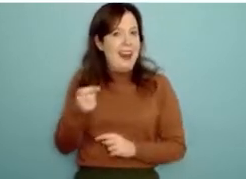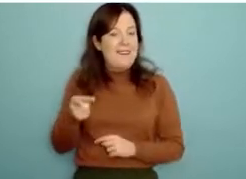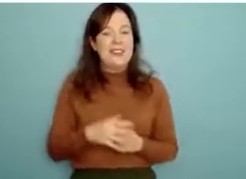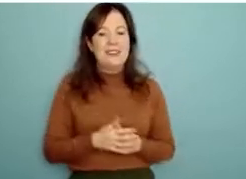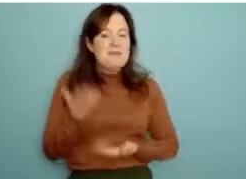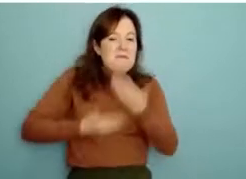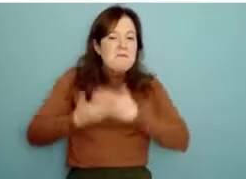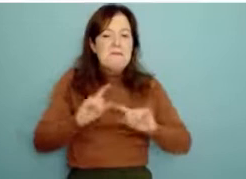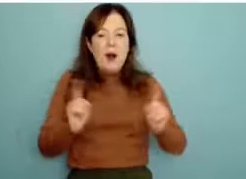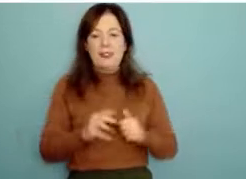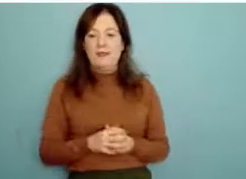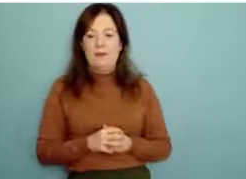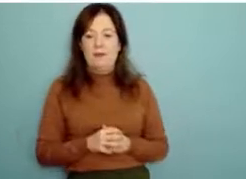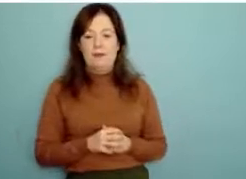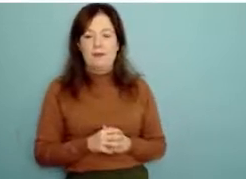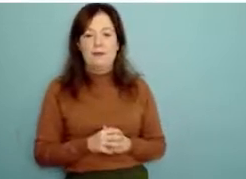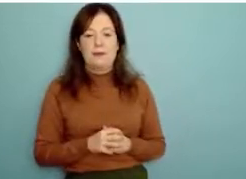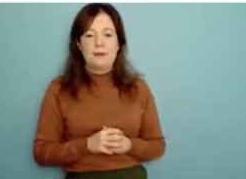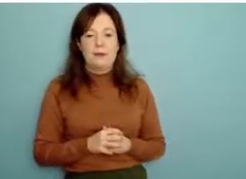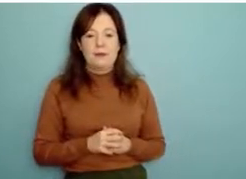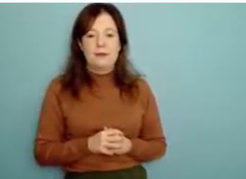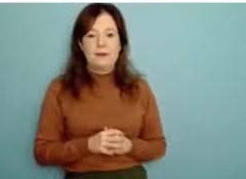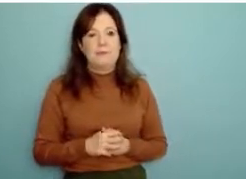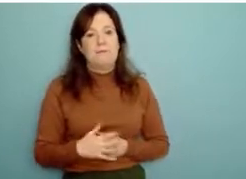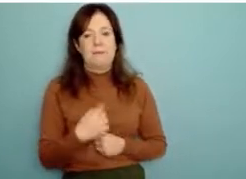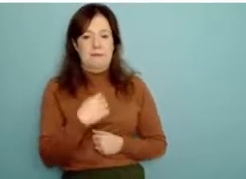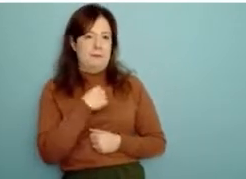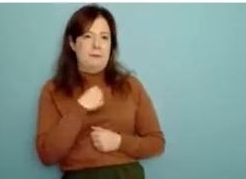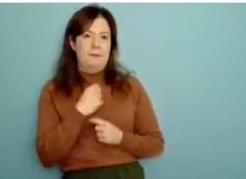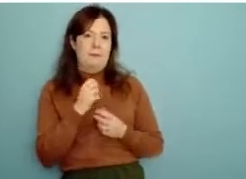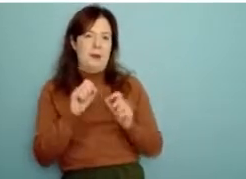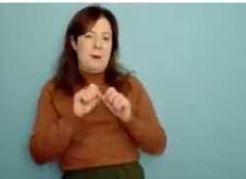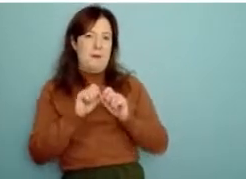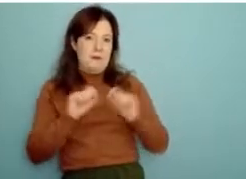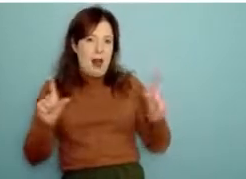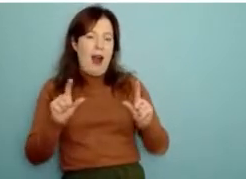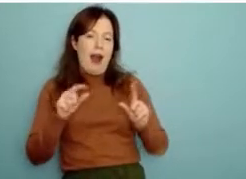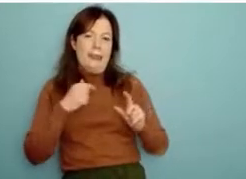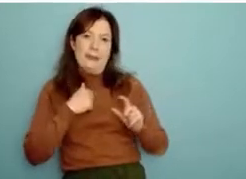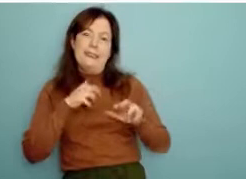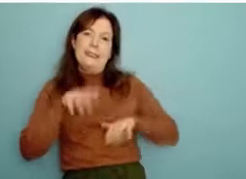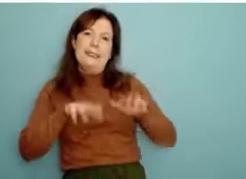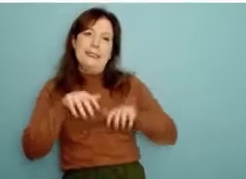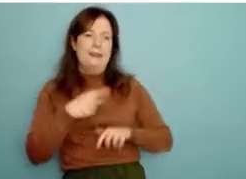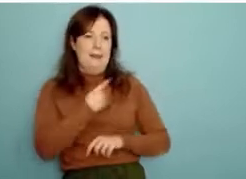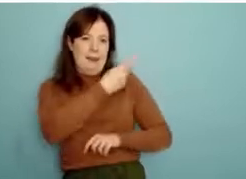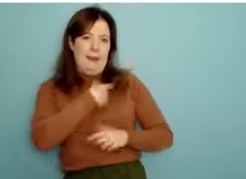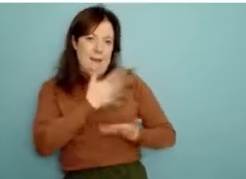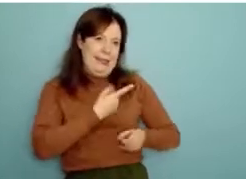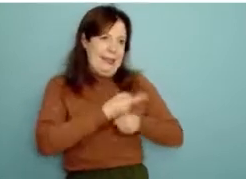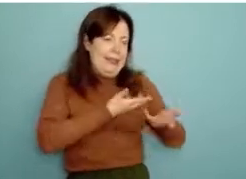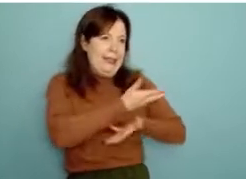Yeah, I think that when I was putting together this and we were talking about it really is about